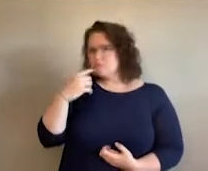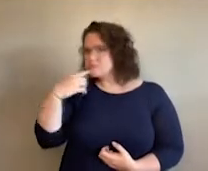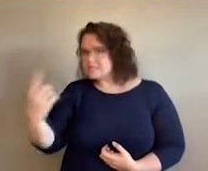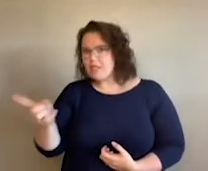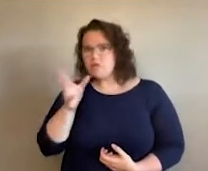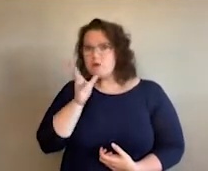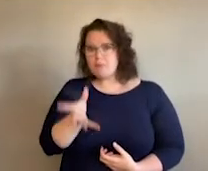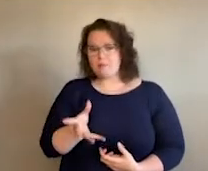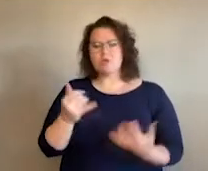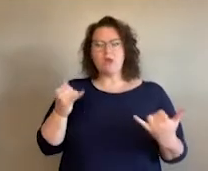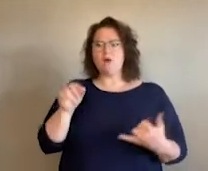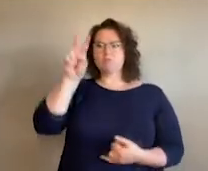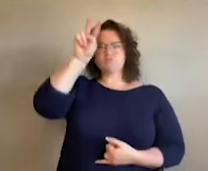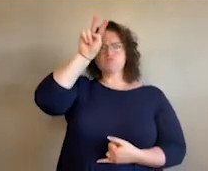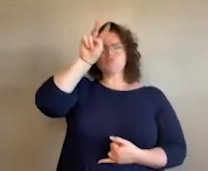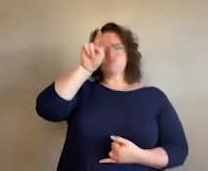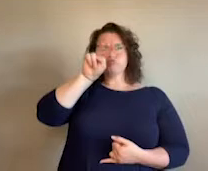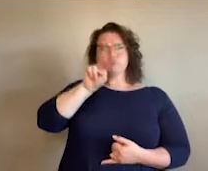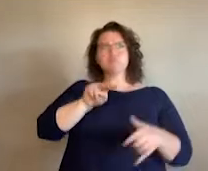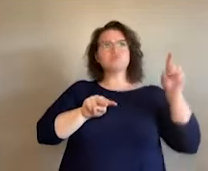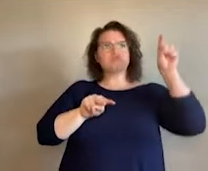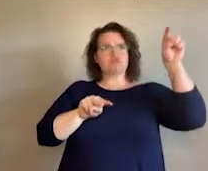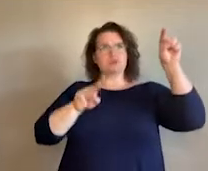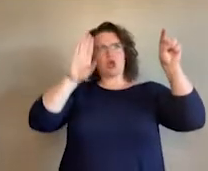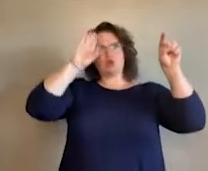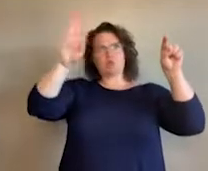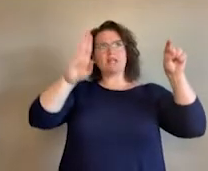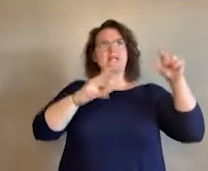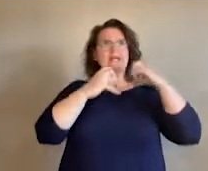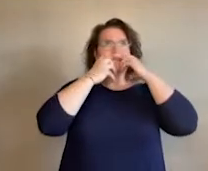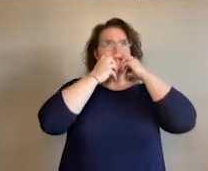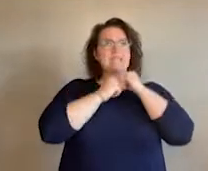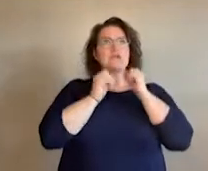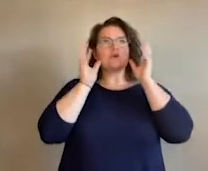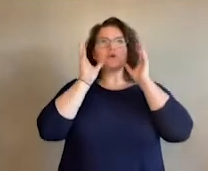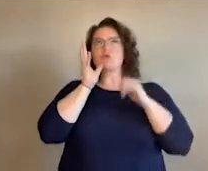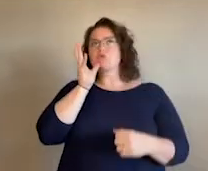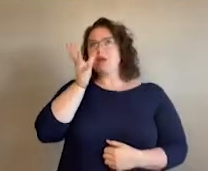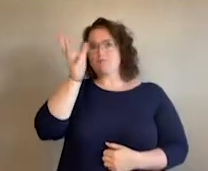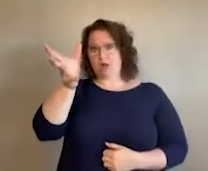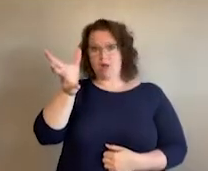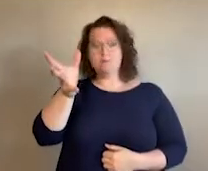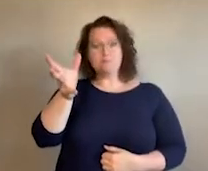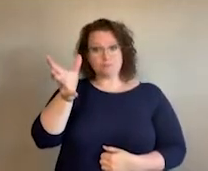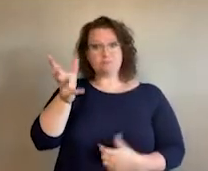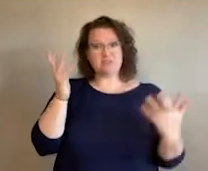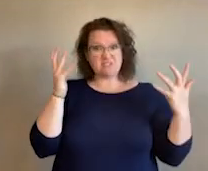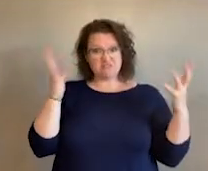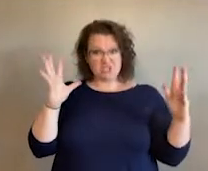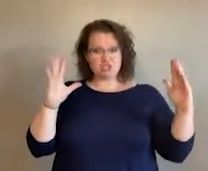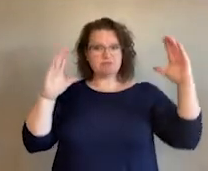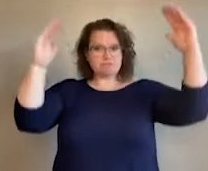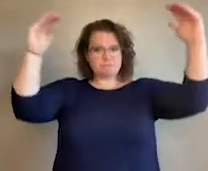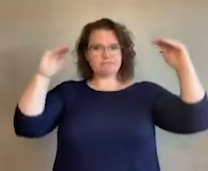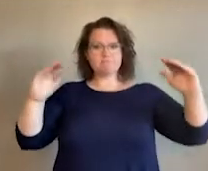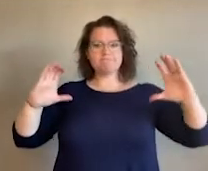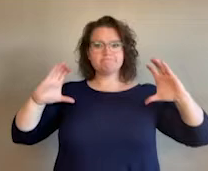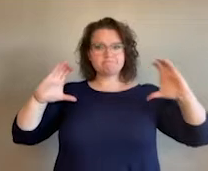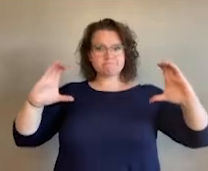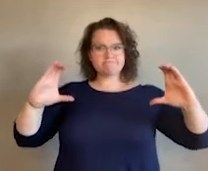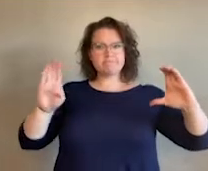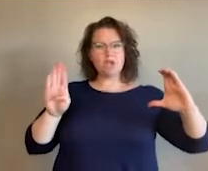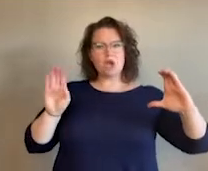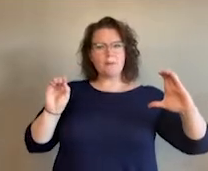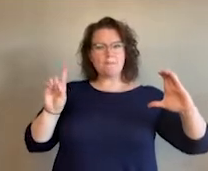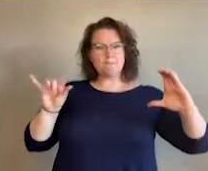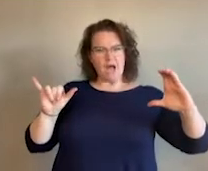go back over. I'm gonna see that I have Dear Grandma, and that was our greeting, all right? And then I wrote my body of